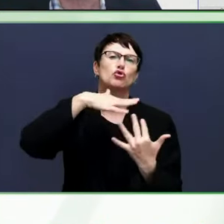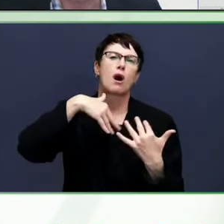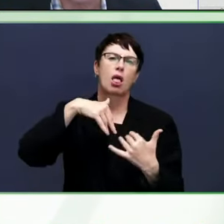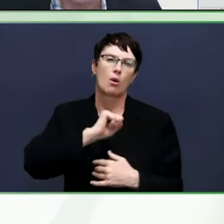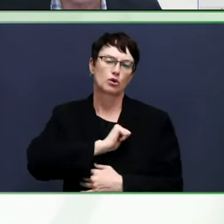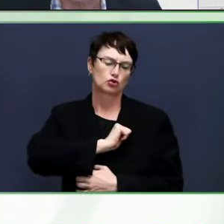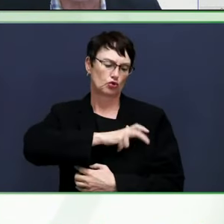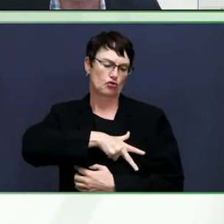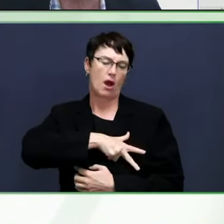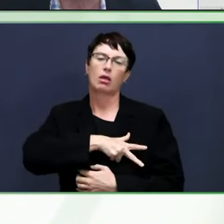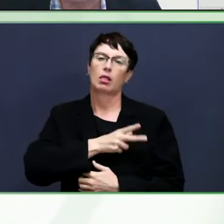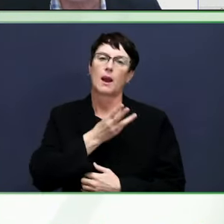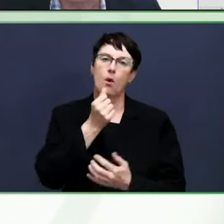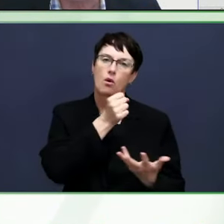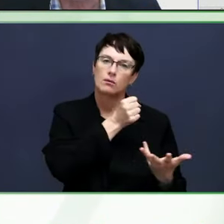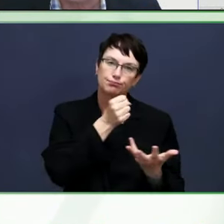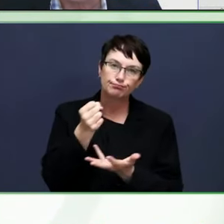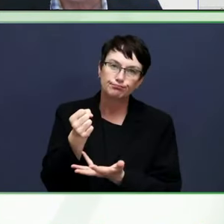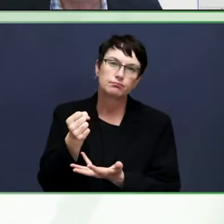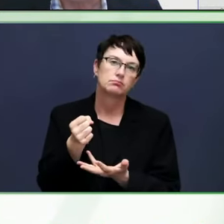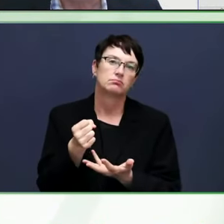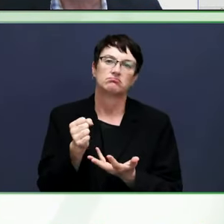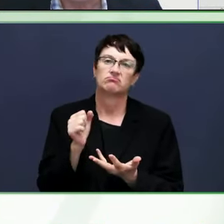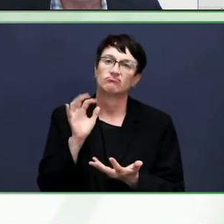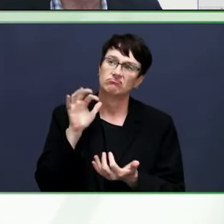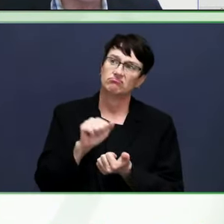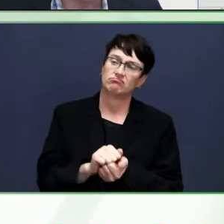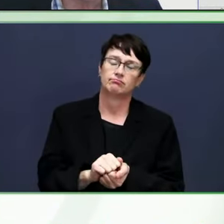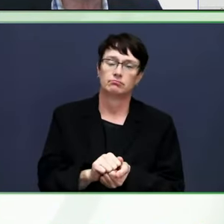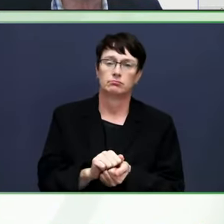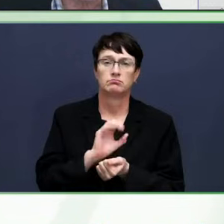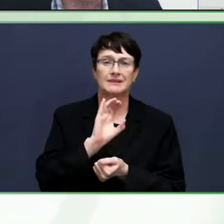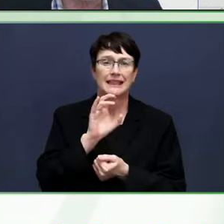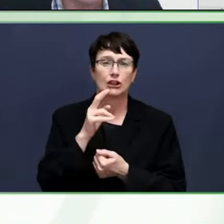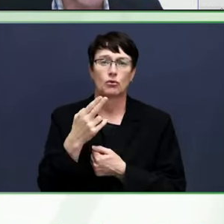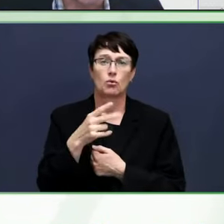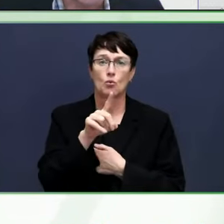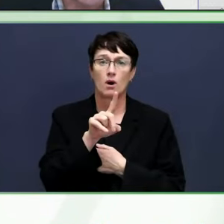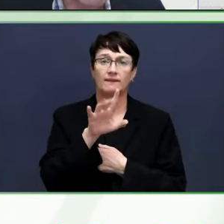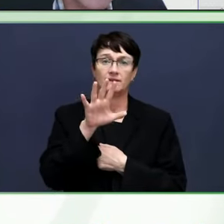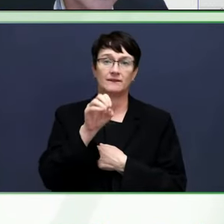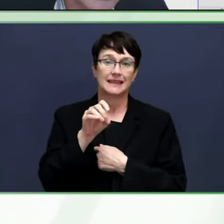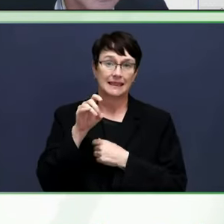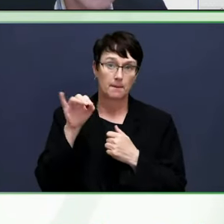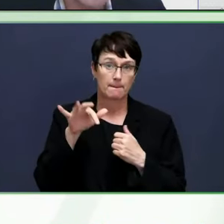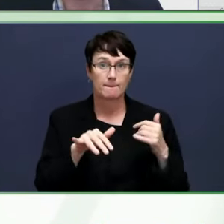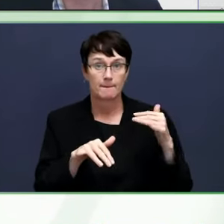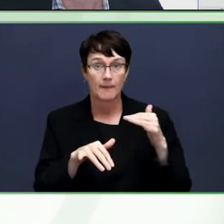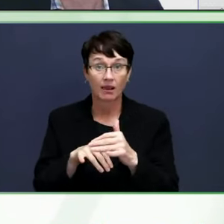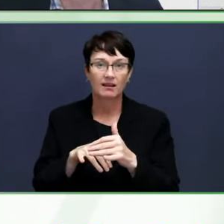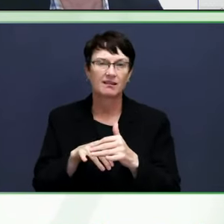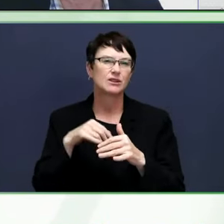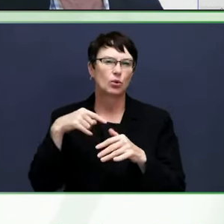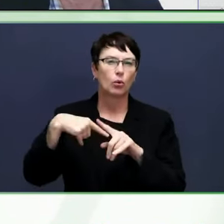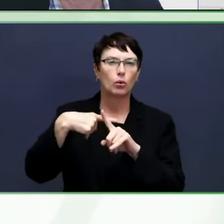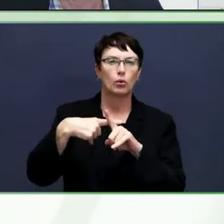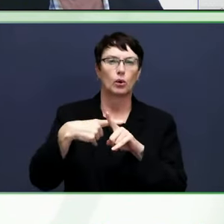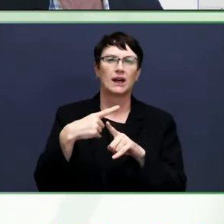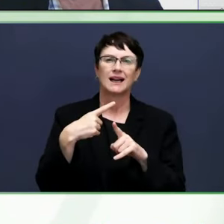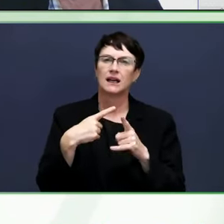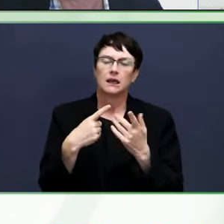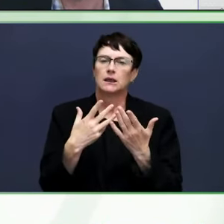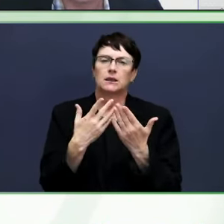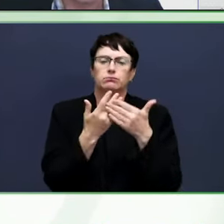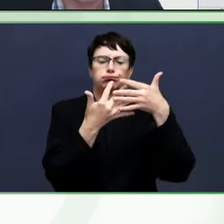the necessary resources to attend to students with special educational needs, that means